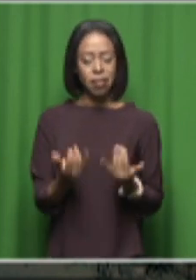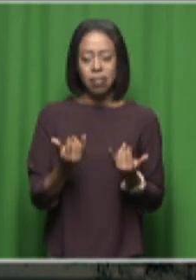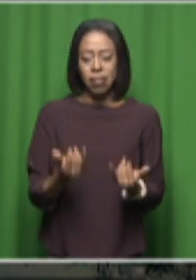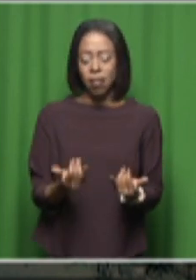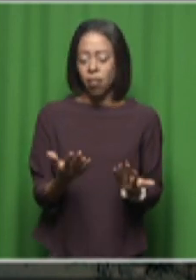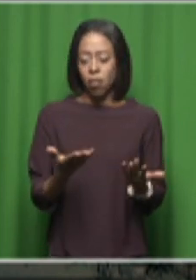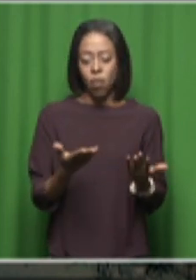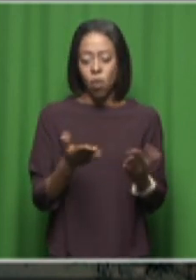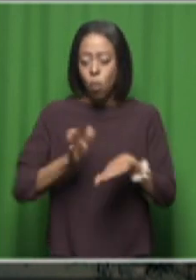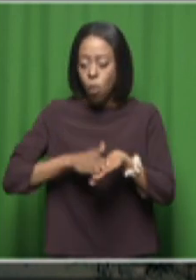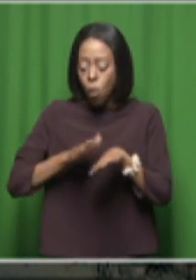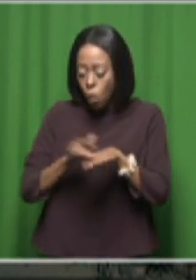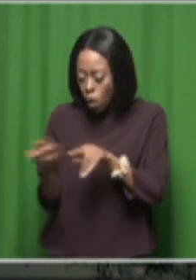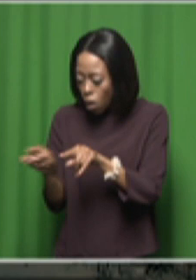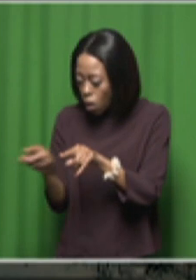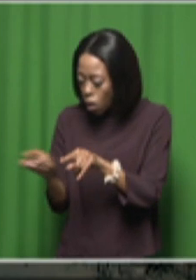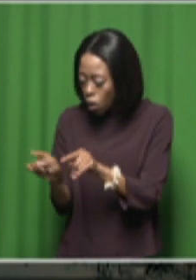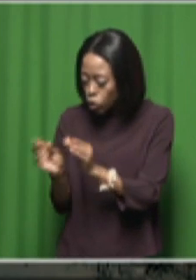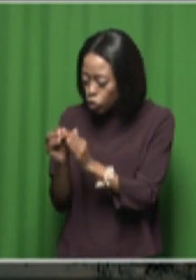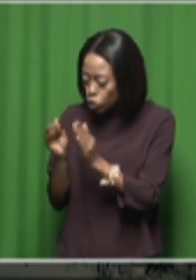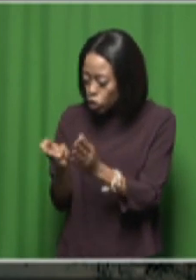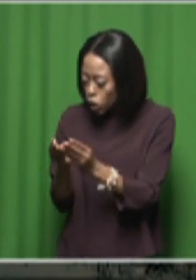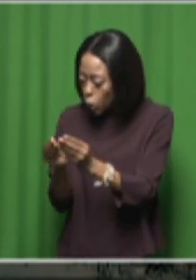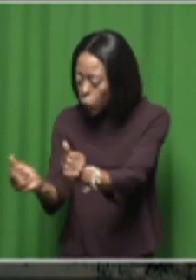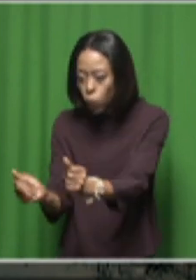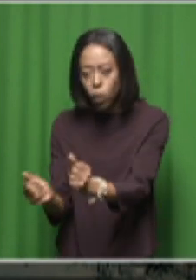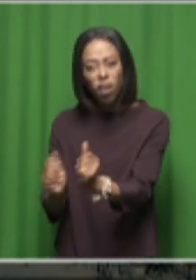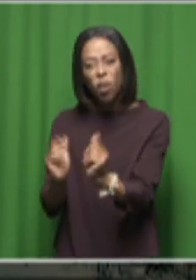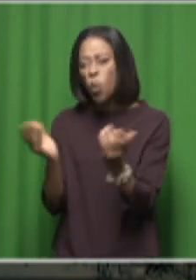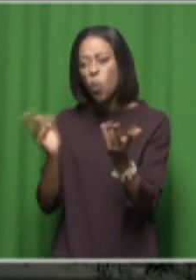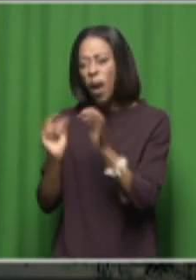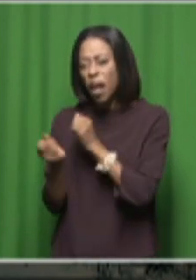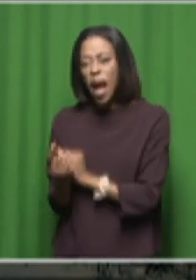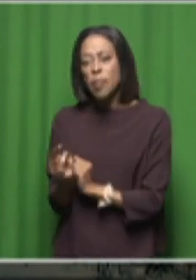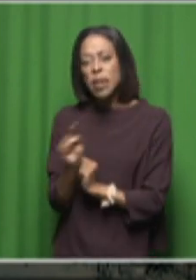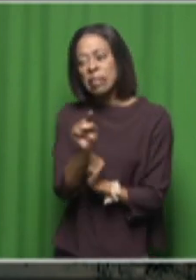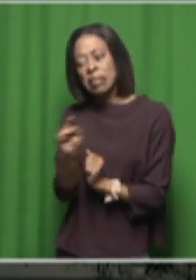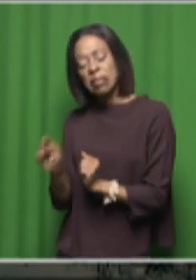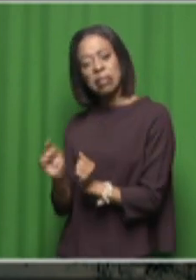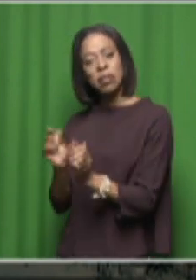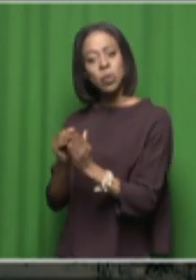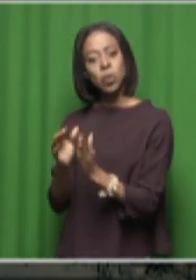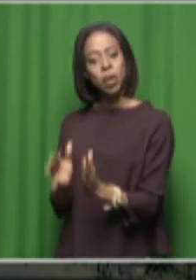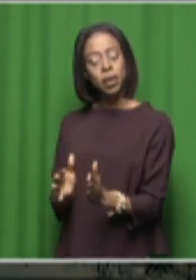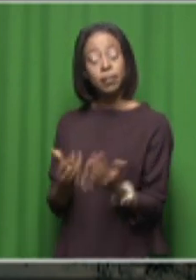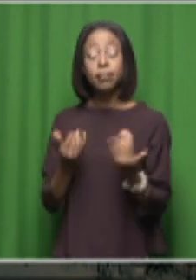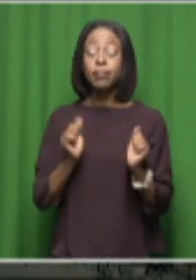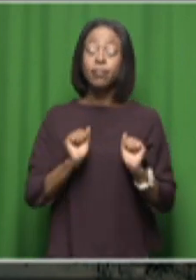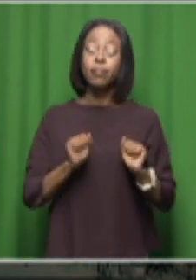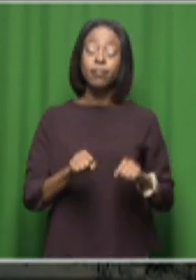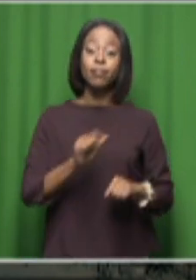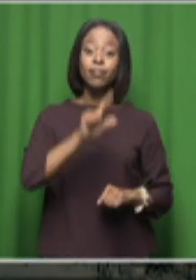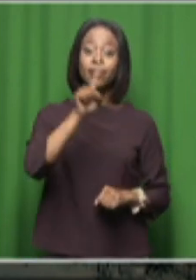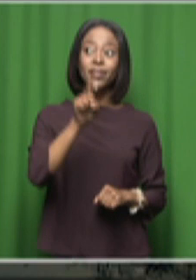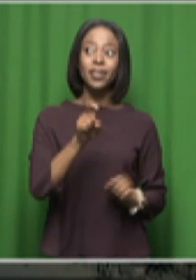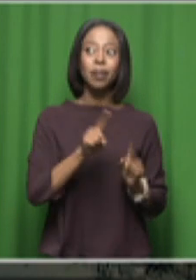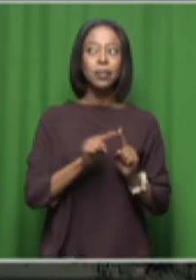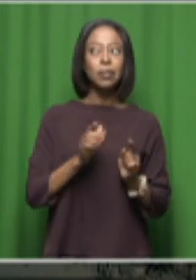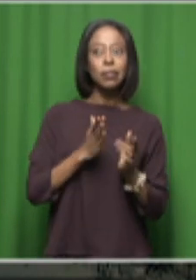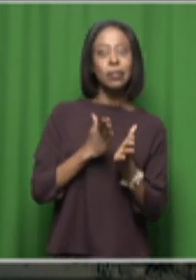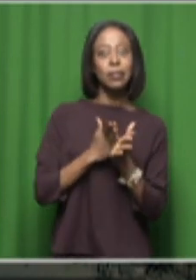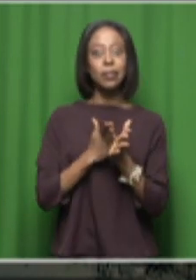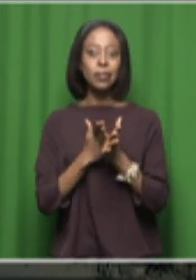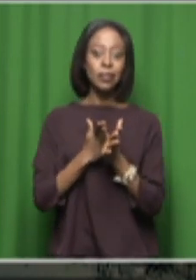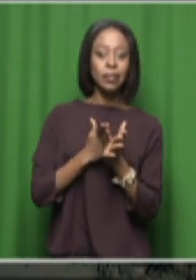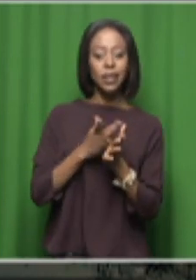may have happened to those missing learners? And I asked that question, but I'm a bit loath to ask it because we seem